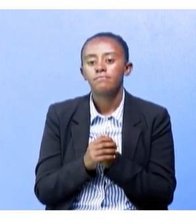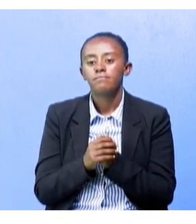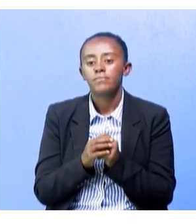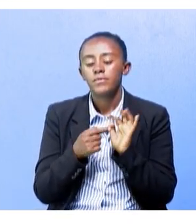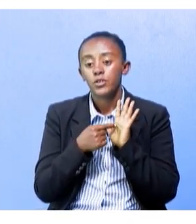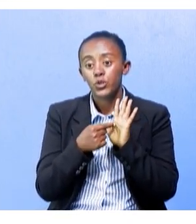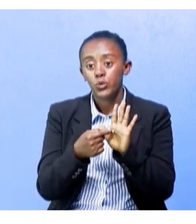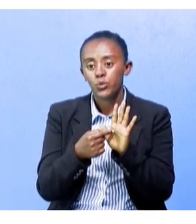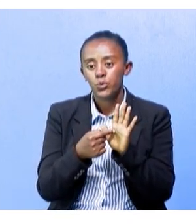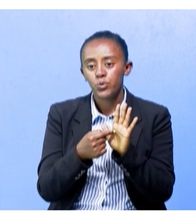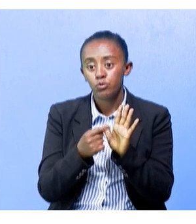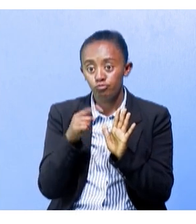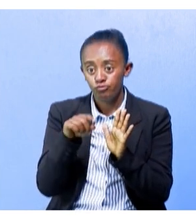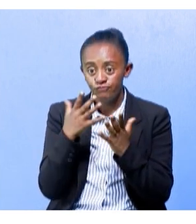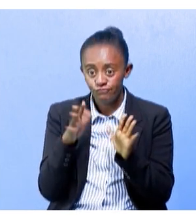show to